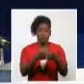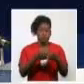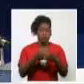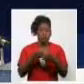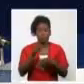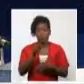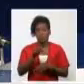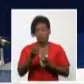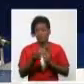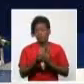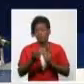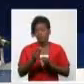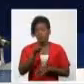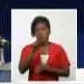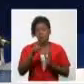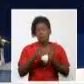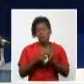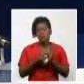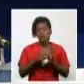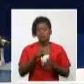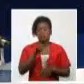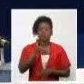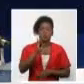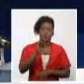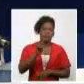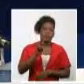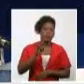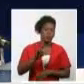country. Of the